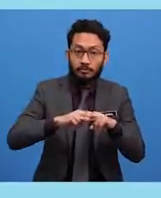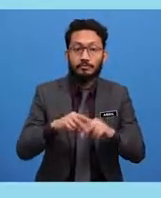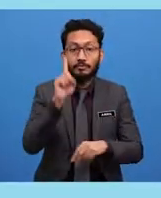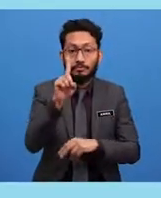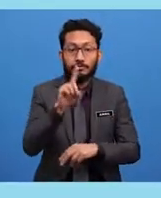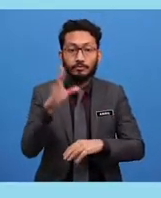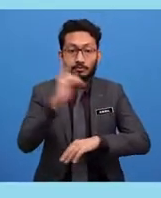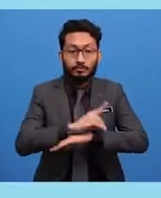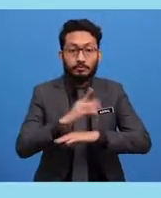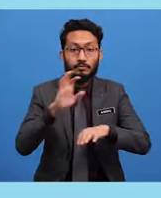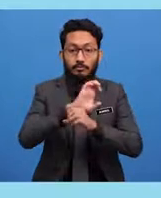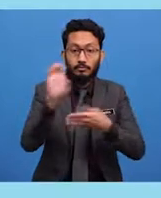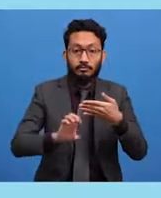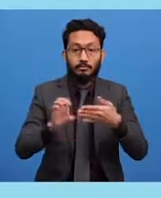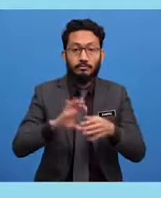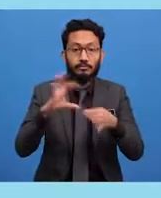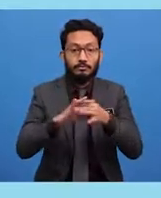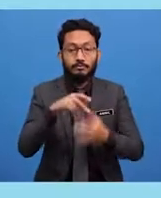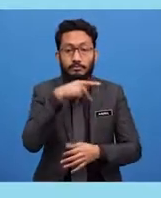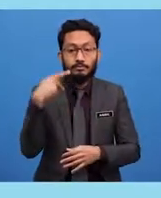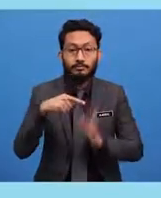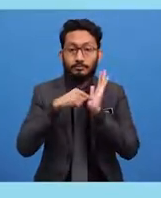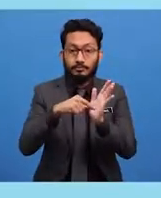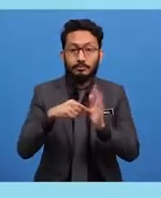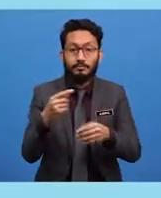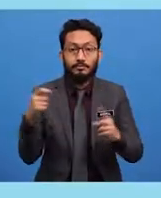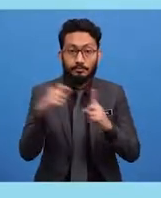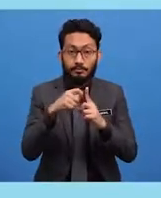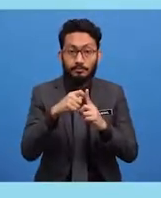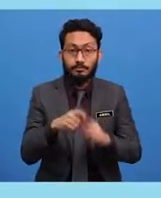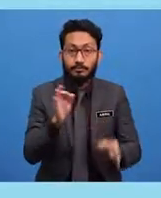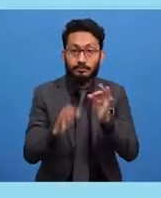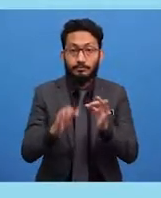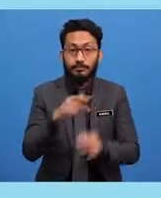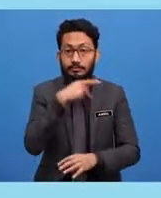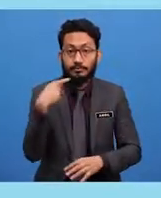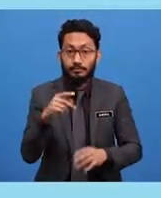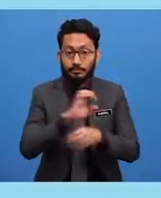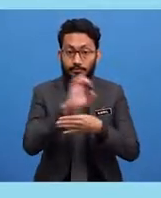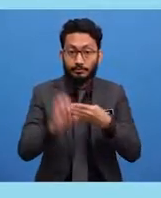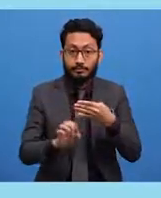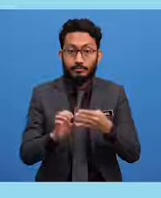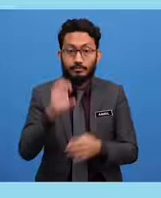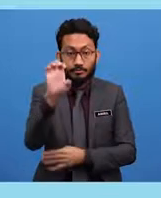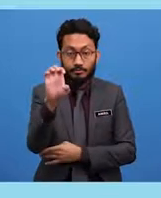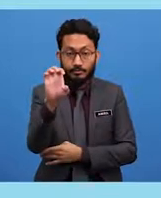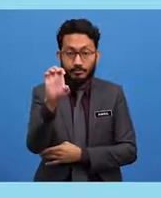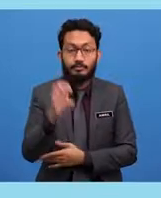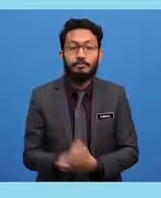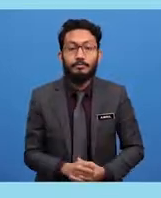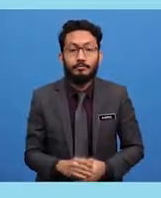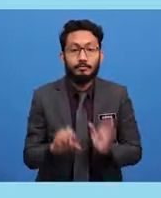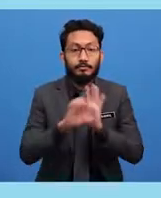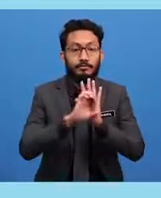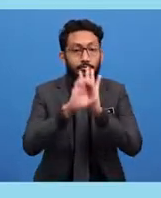verb to show past tense if the verb ends with E.